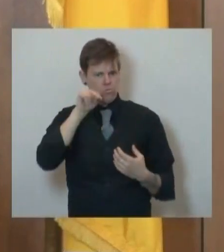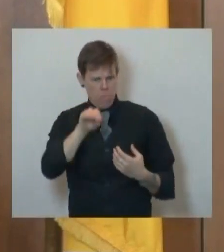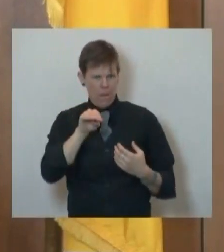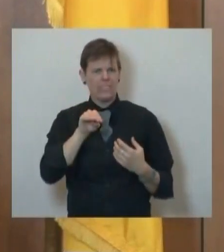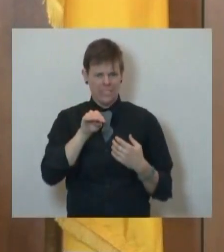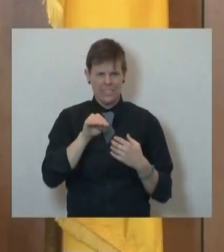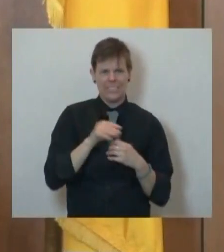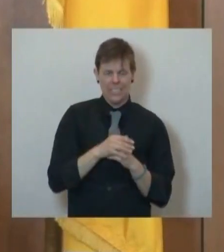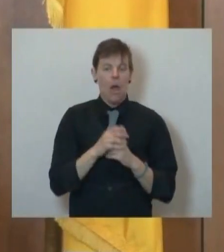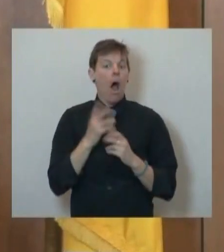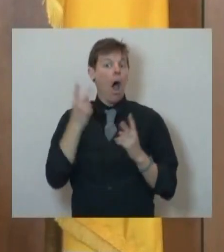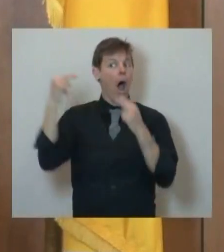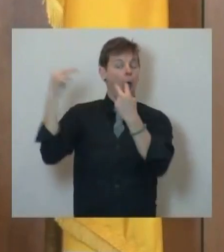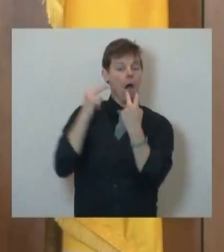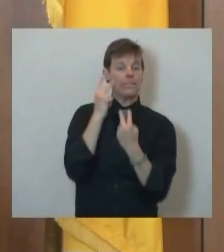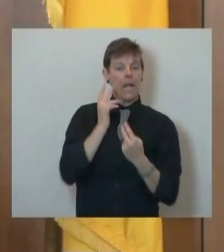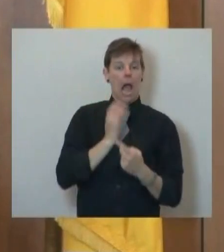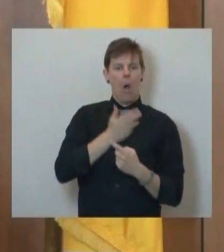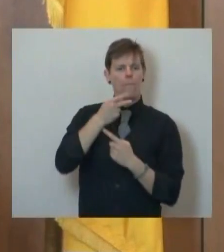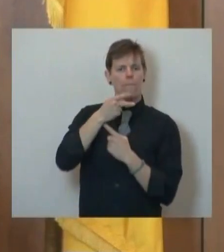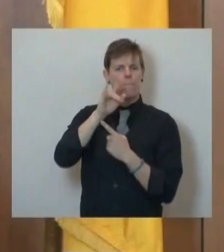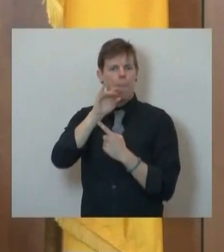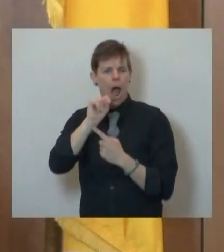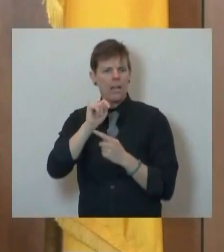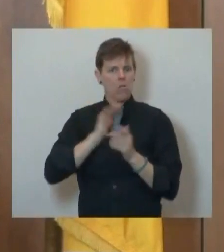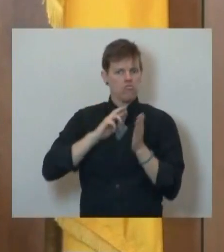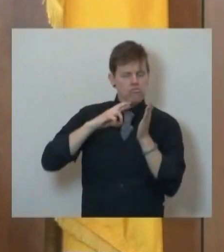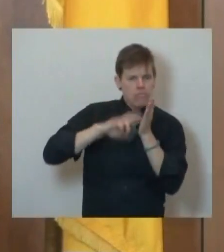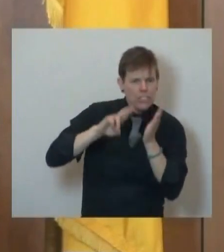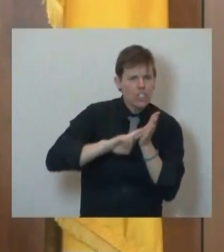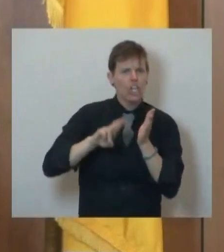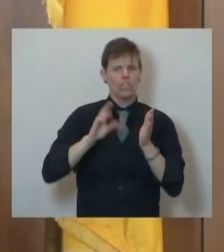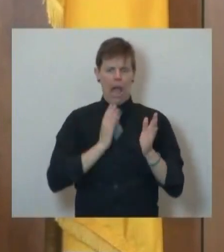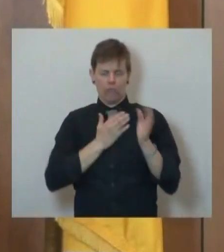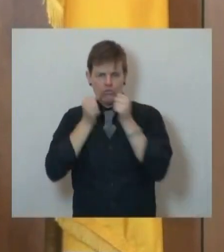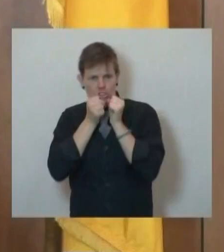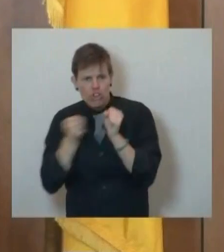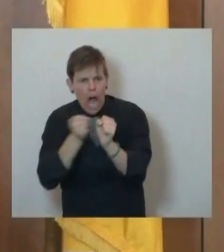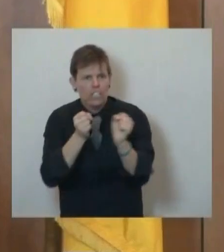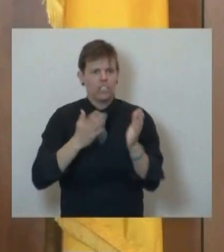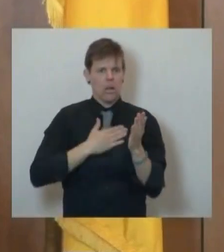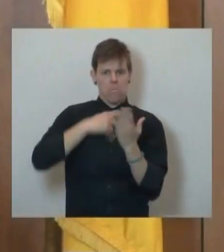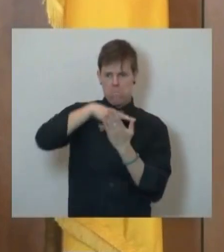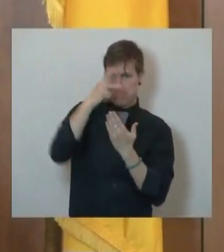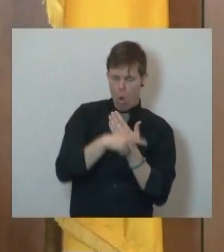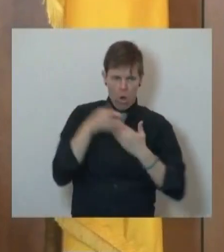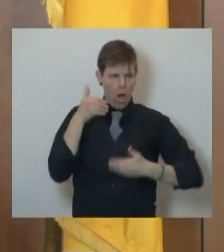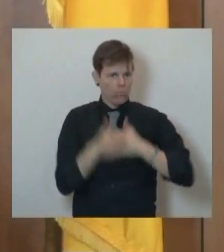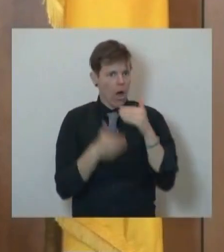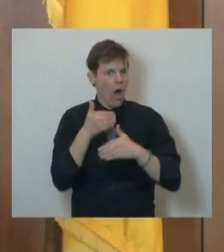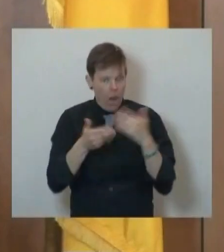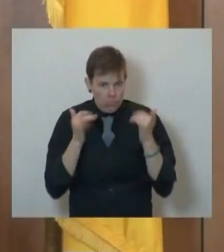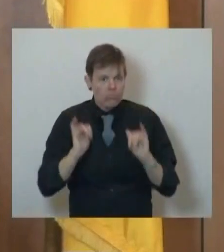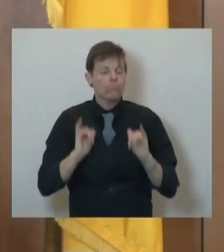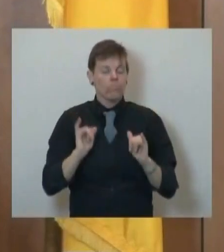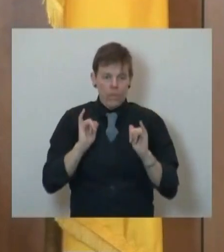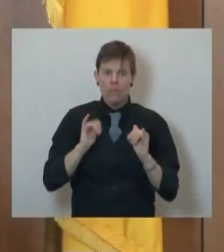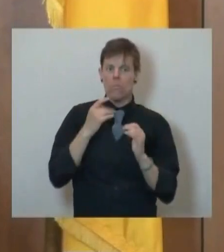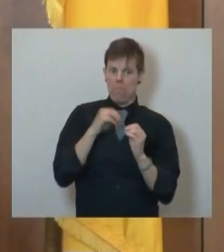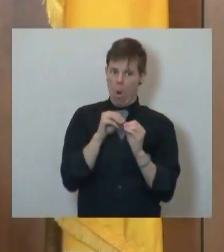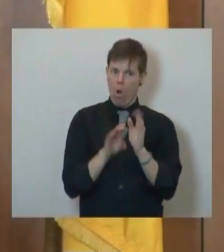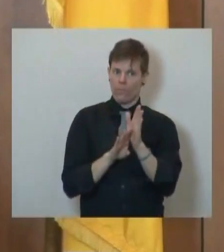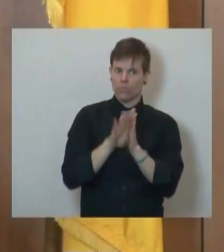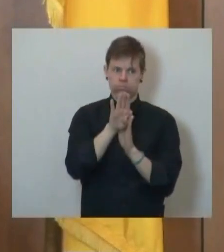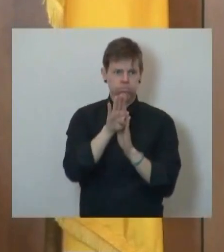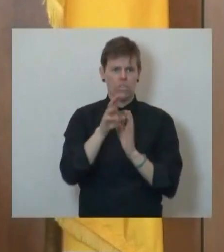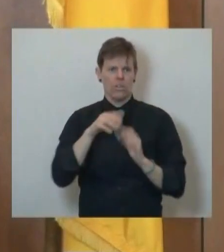research and what we call contact tracing. That's figuring out a more automated way and bringing in more workers